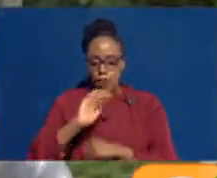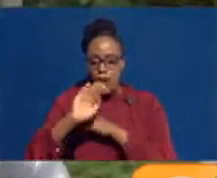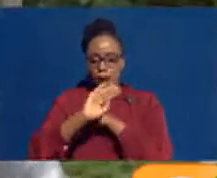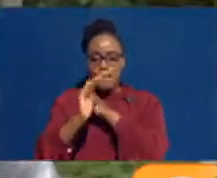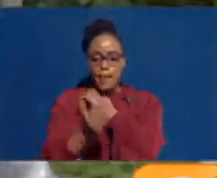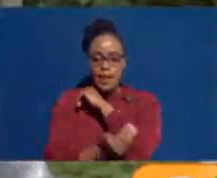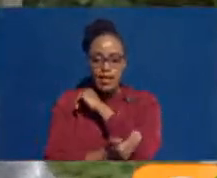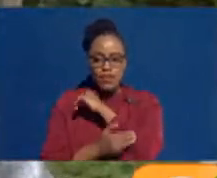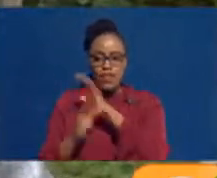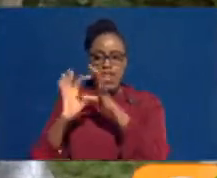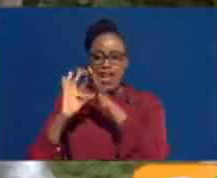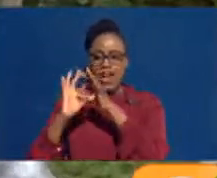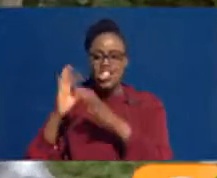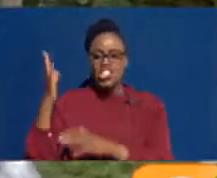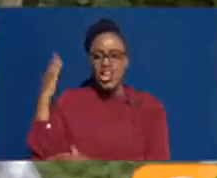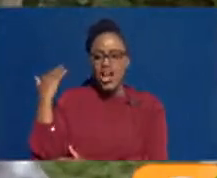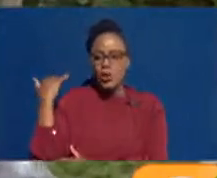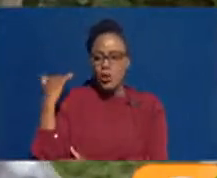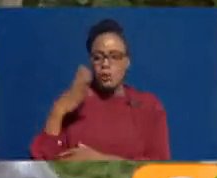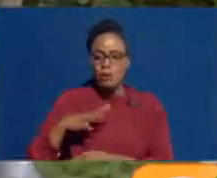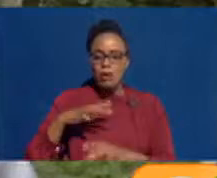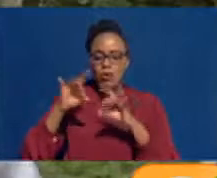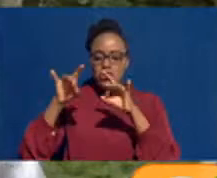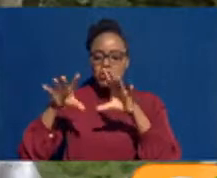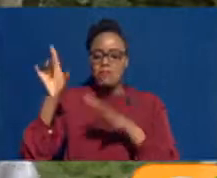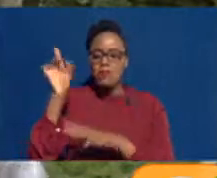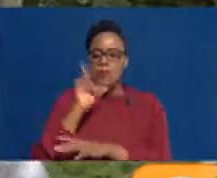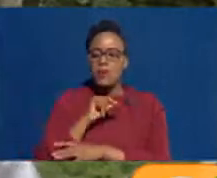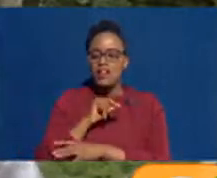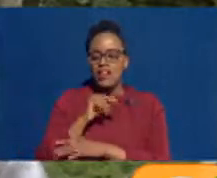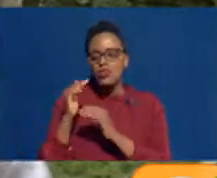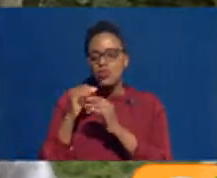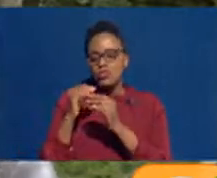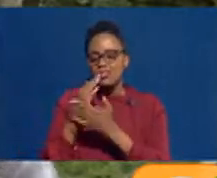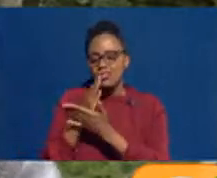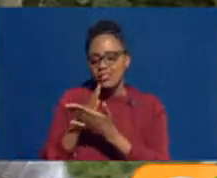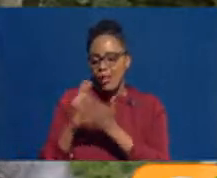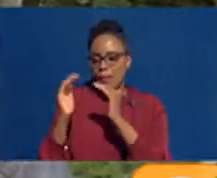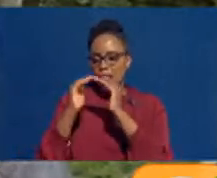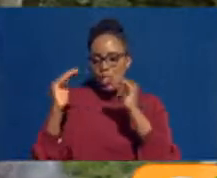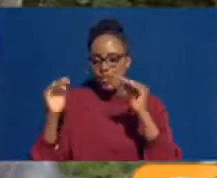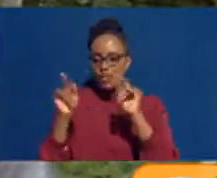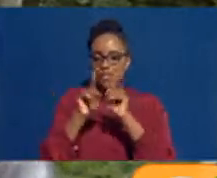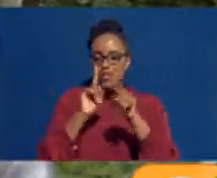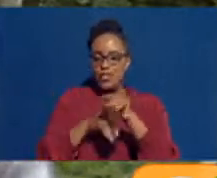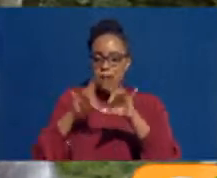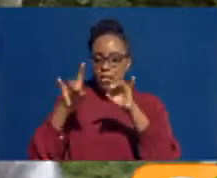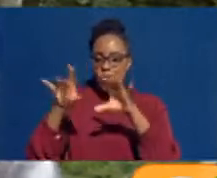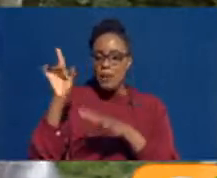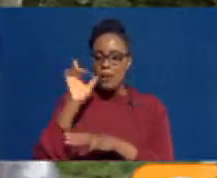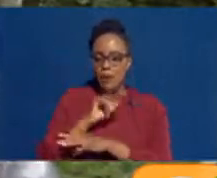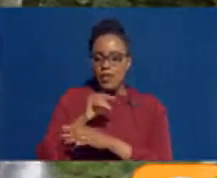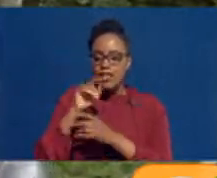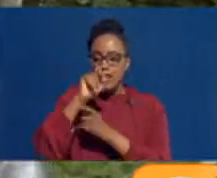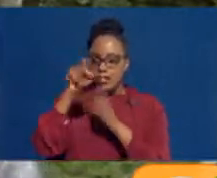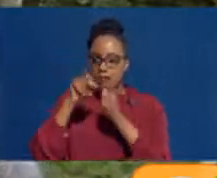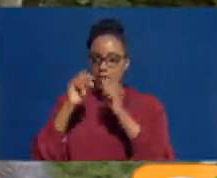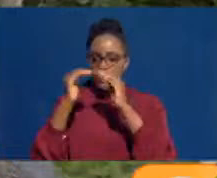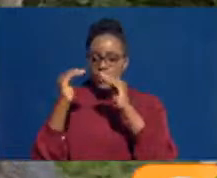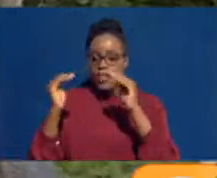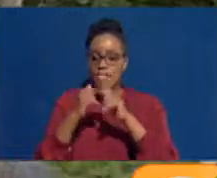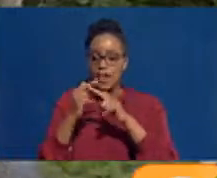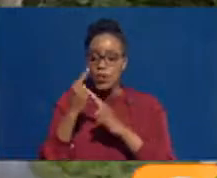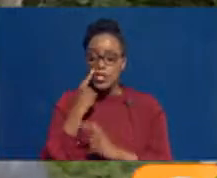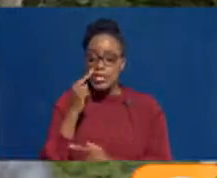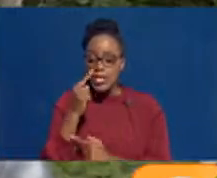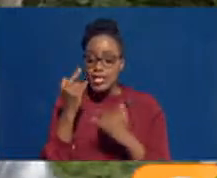Culture ile ya samani, watu wamewacha kiwango fulani. Na wakati wamewacha kutoka kiwango fulani, ndio tunaona hii